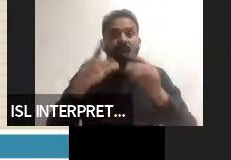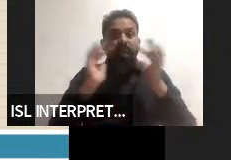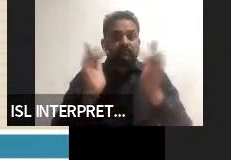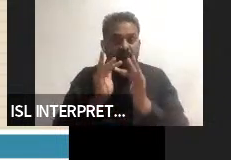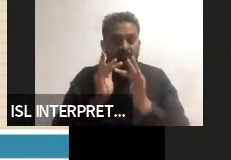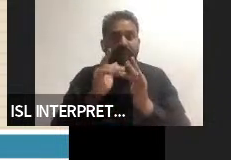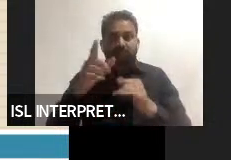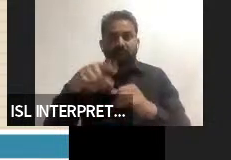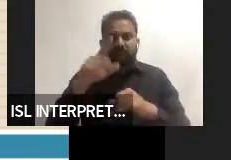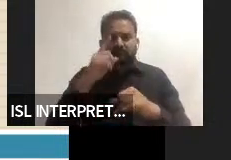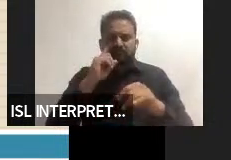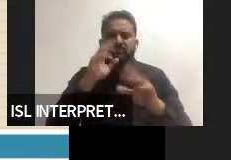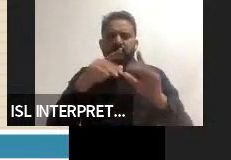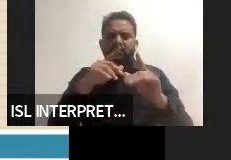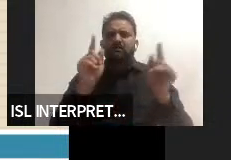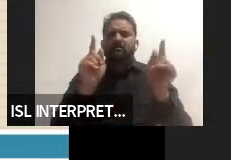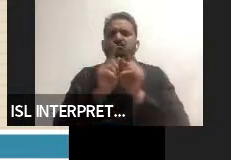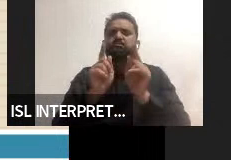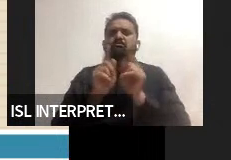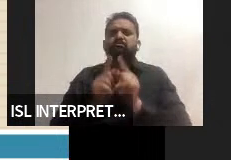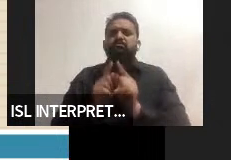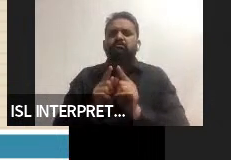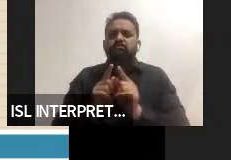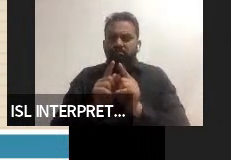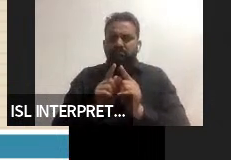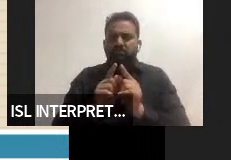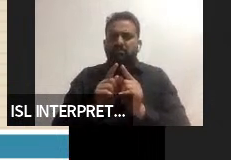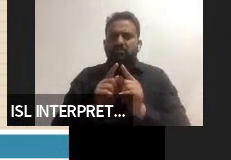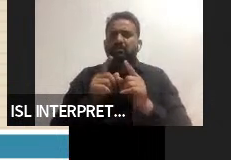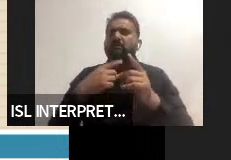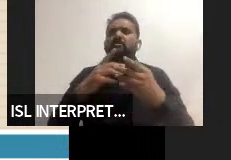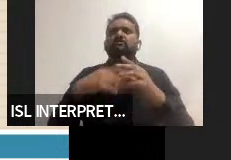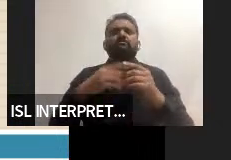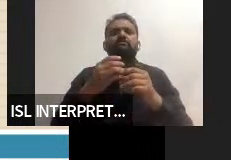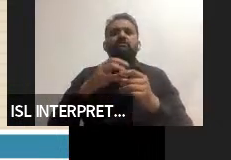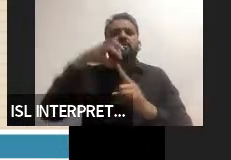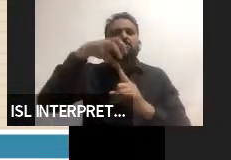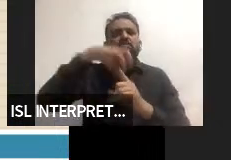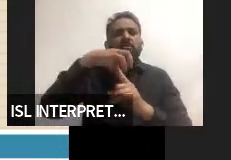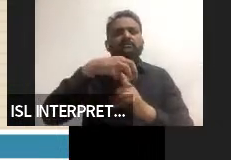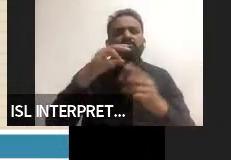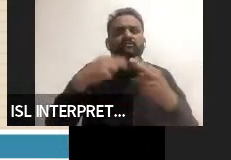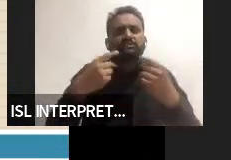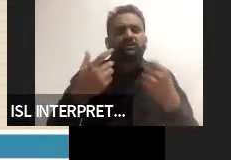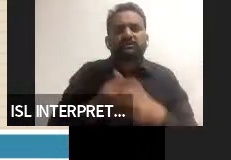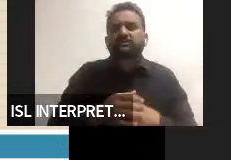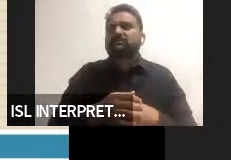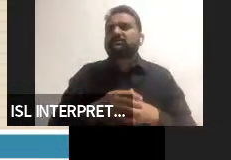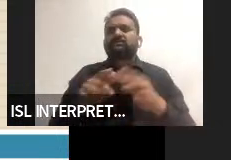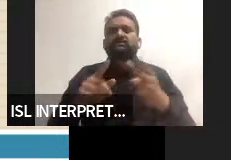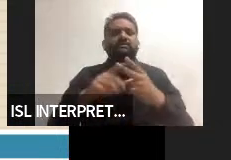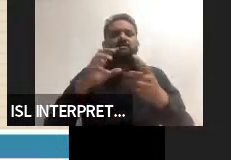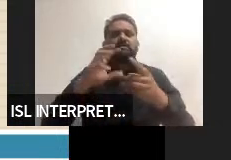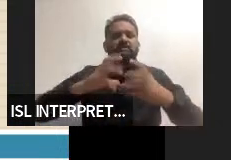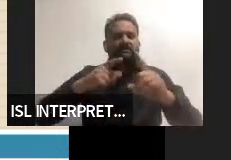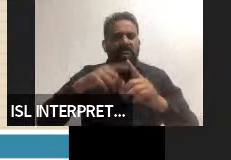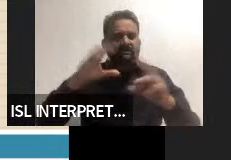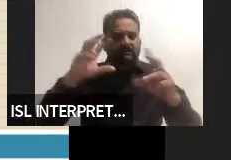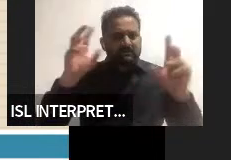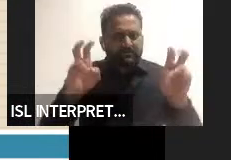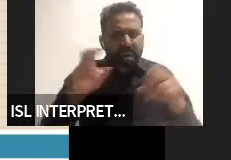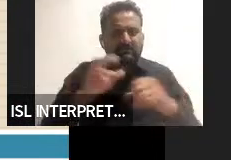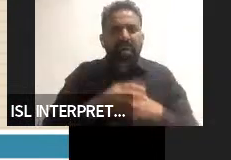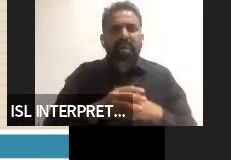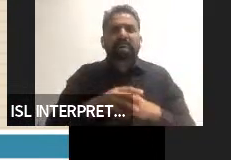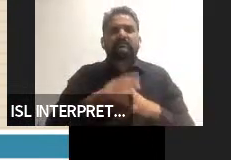also get shorter version of case, like mushroom case, machinery case, steel case. So you